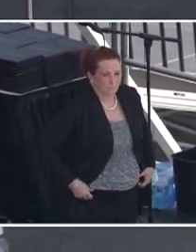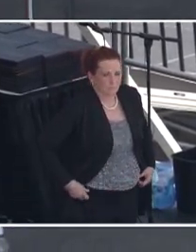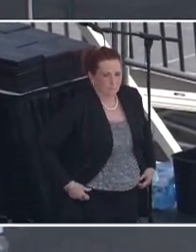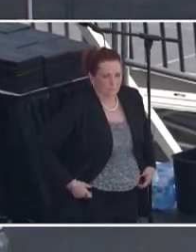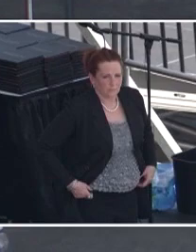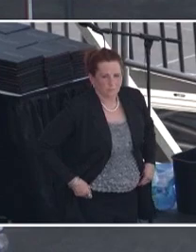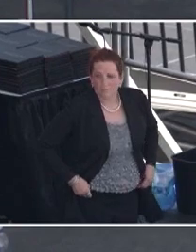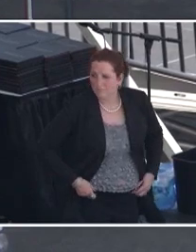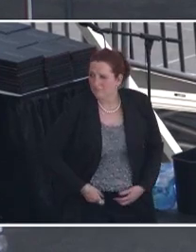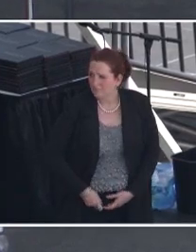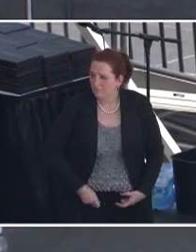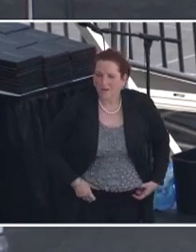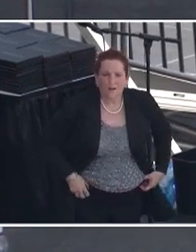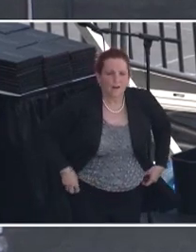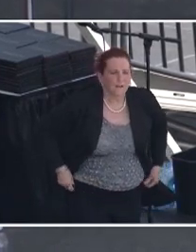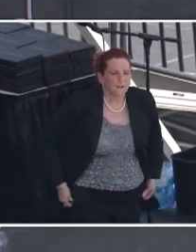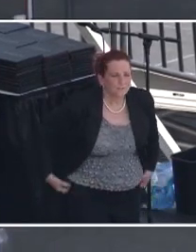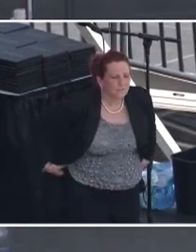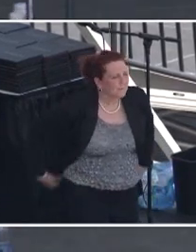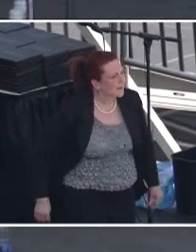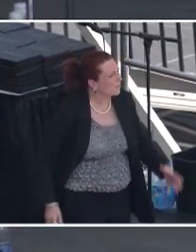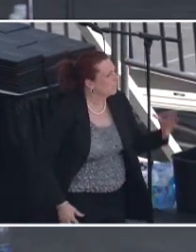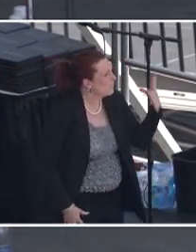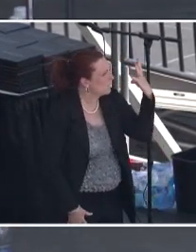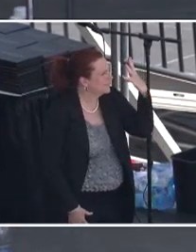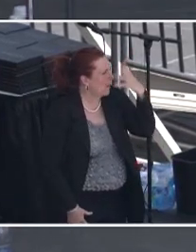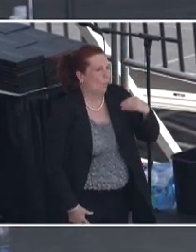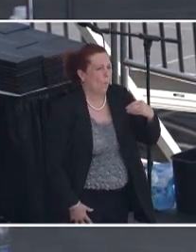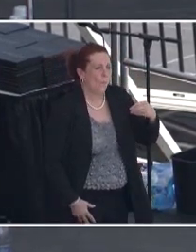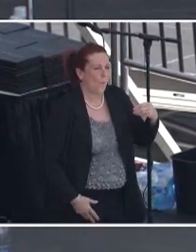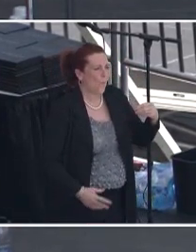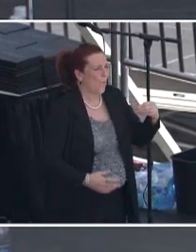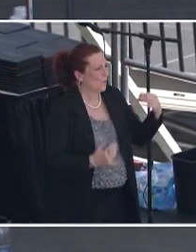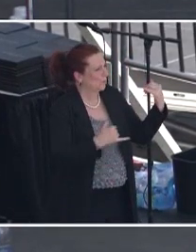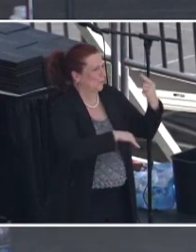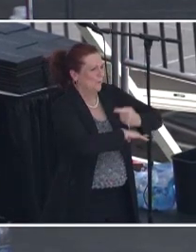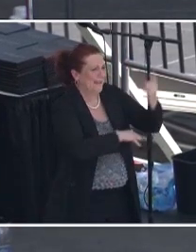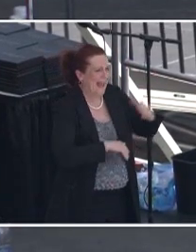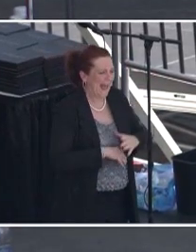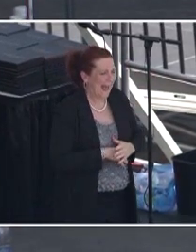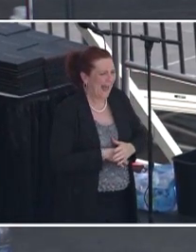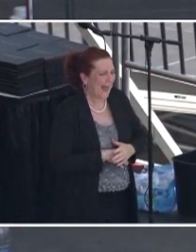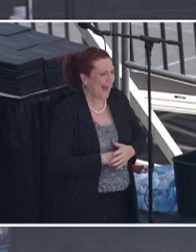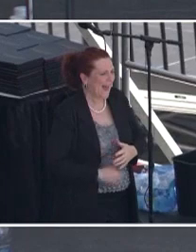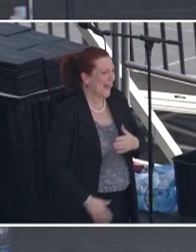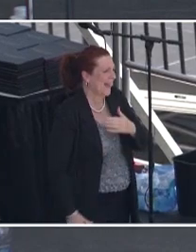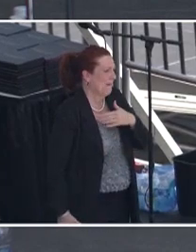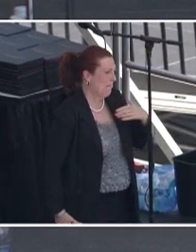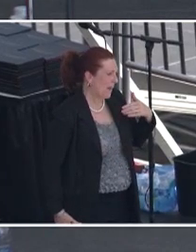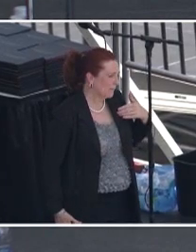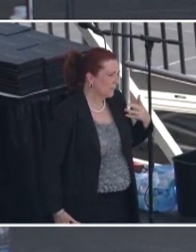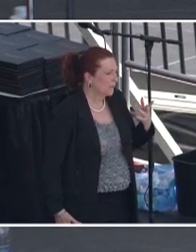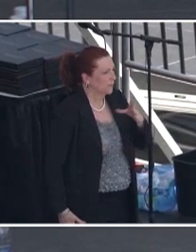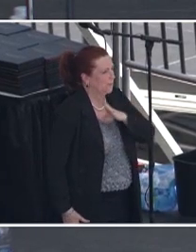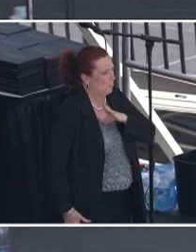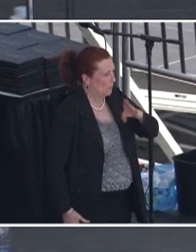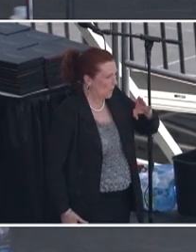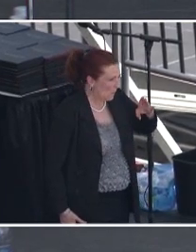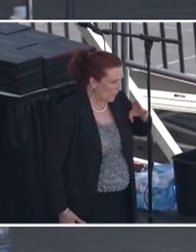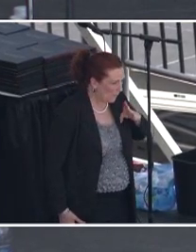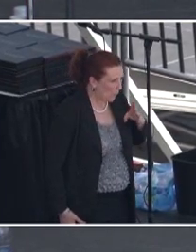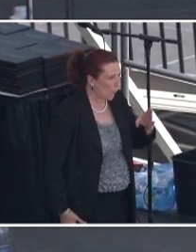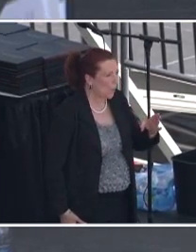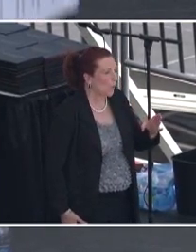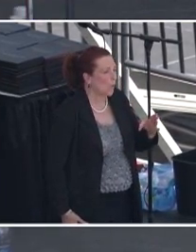What a glorious day. Members of the Board of Trustees, faculty and staff, honored